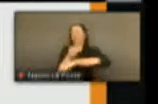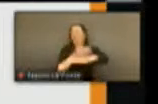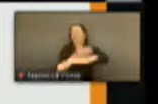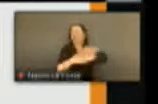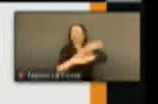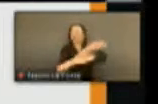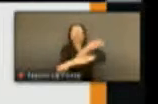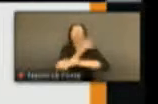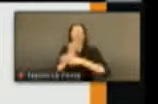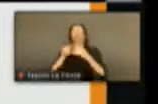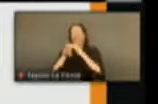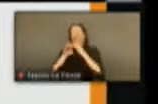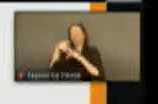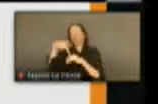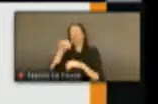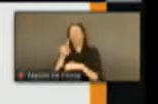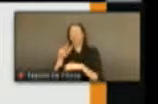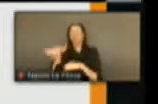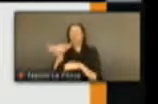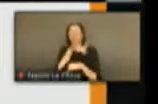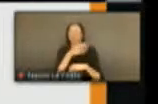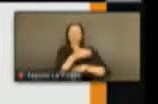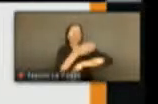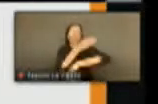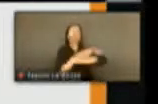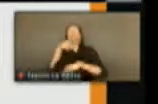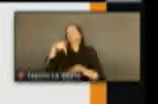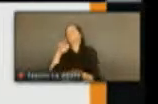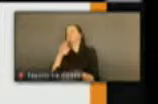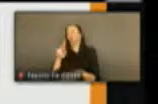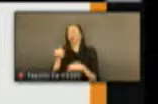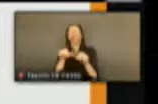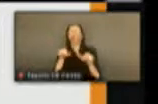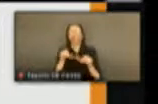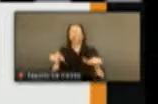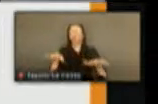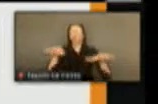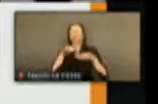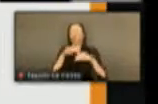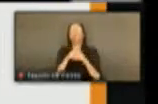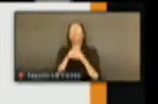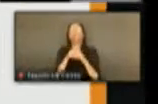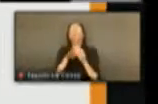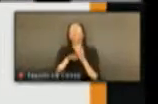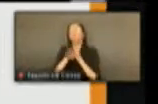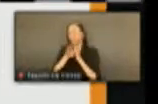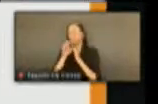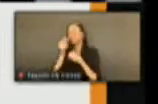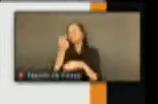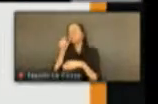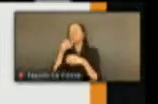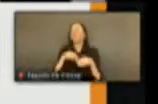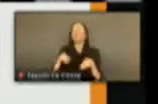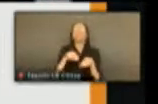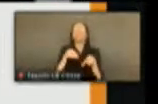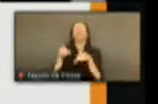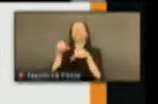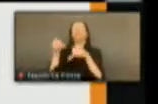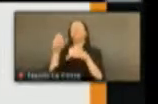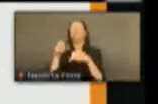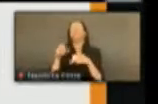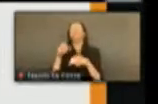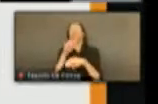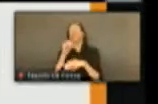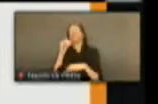of park facilities, and the development of various greenways and trails to improve connectivity throughout Miami-Dade